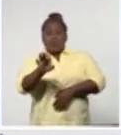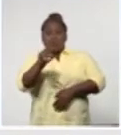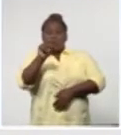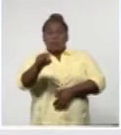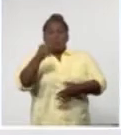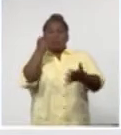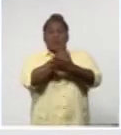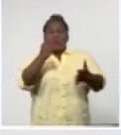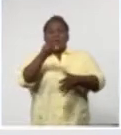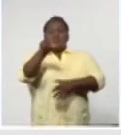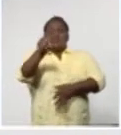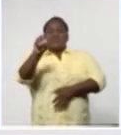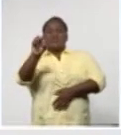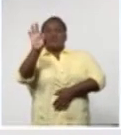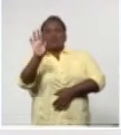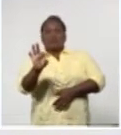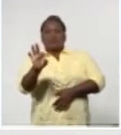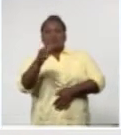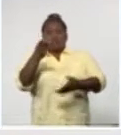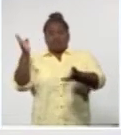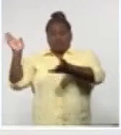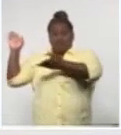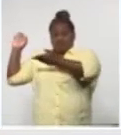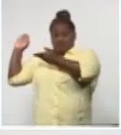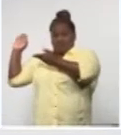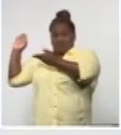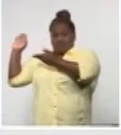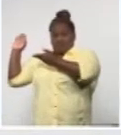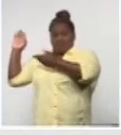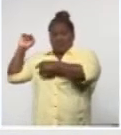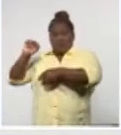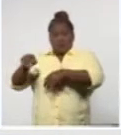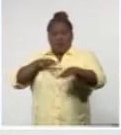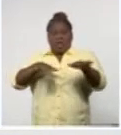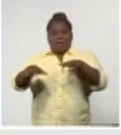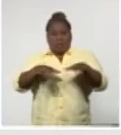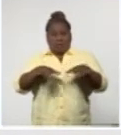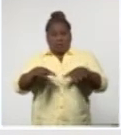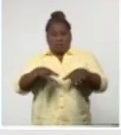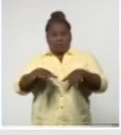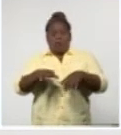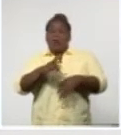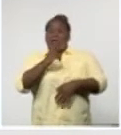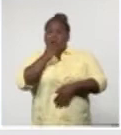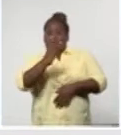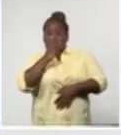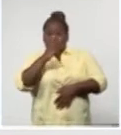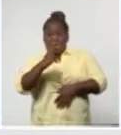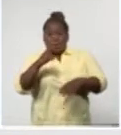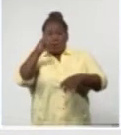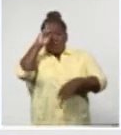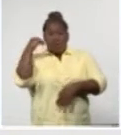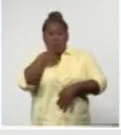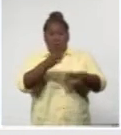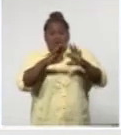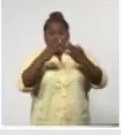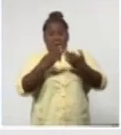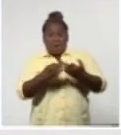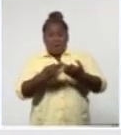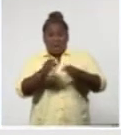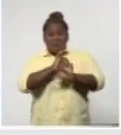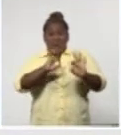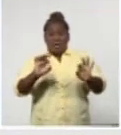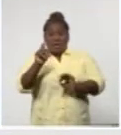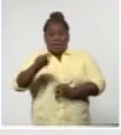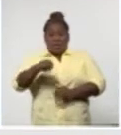suspects, and 108 are confirmed. These are the numbers of active cases